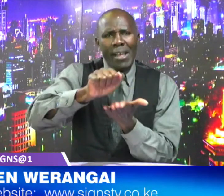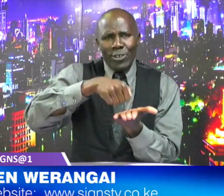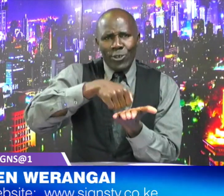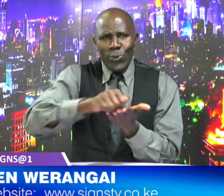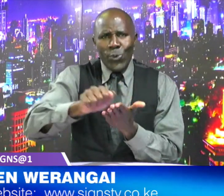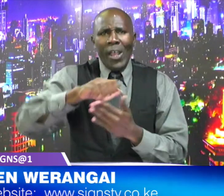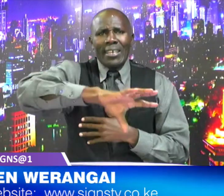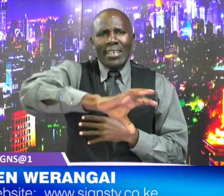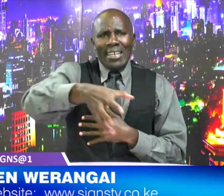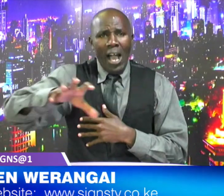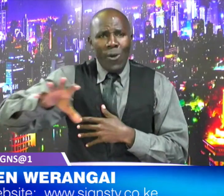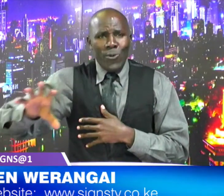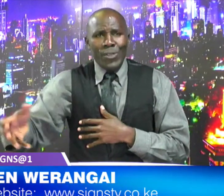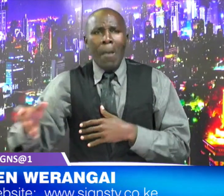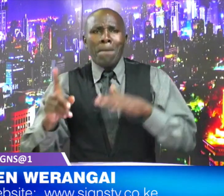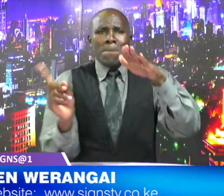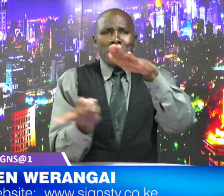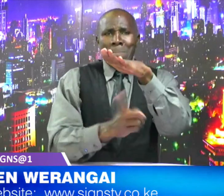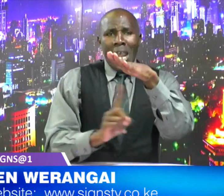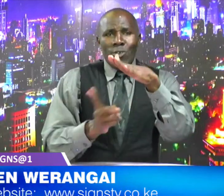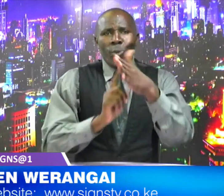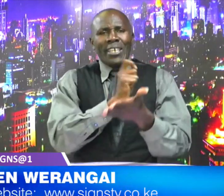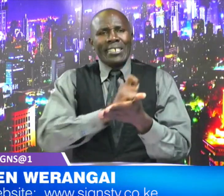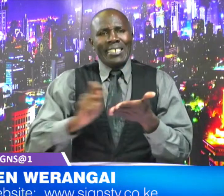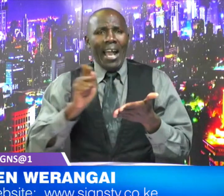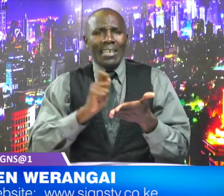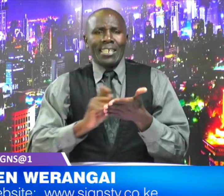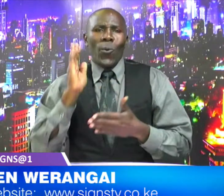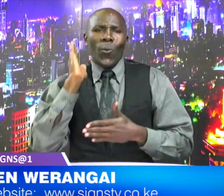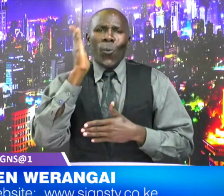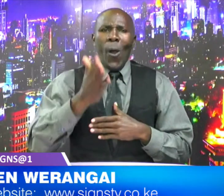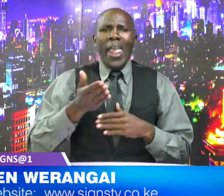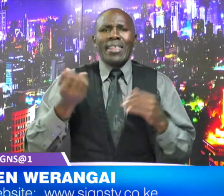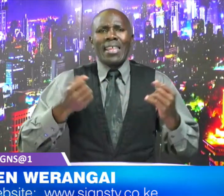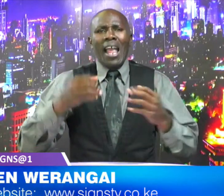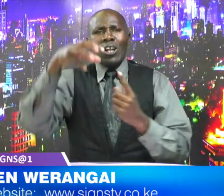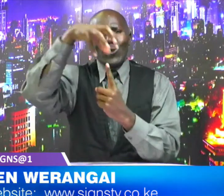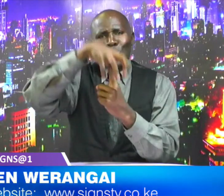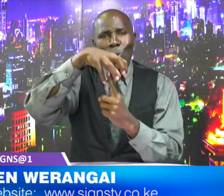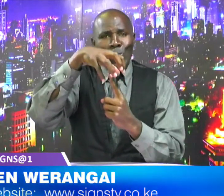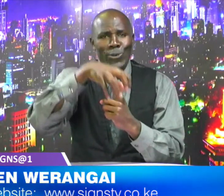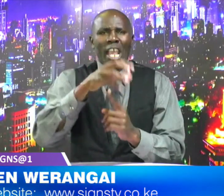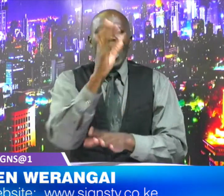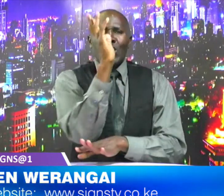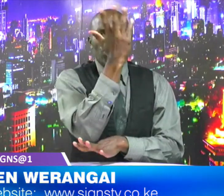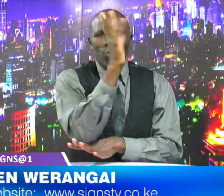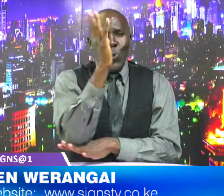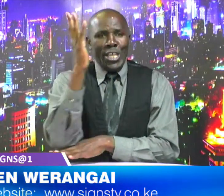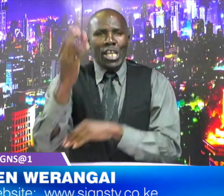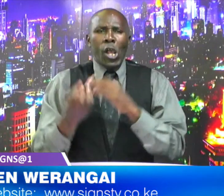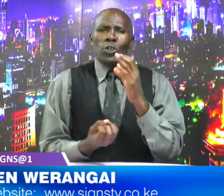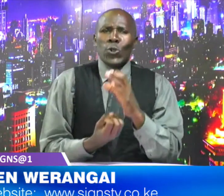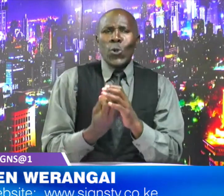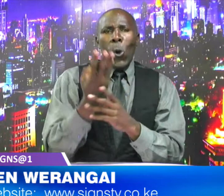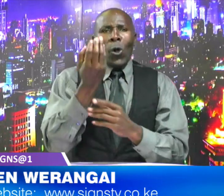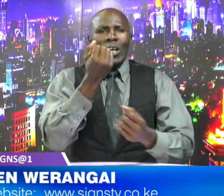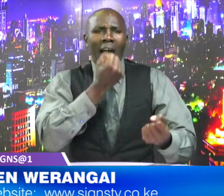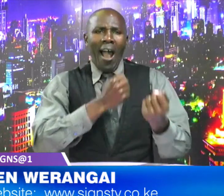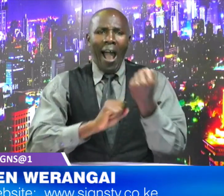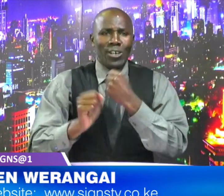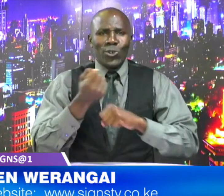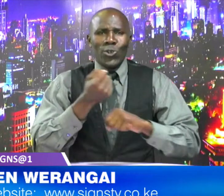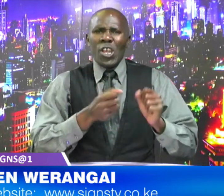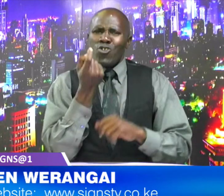at Q Wetland in Makindu, Makueni County. Cabinet secretaries